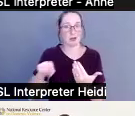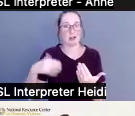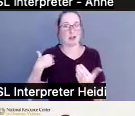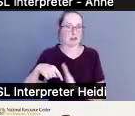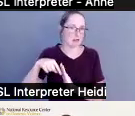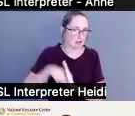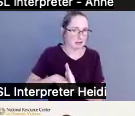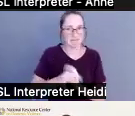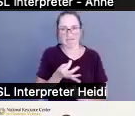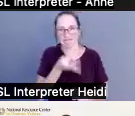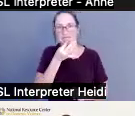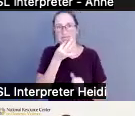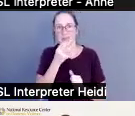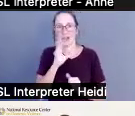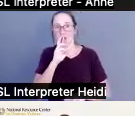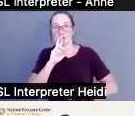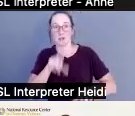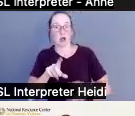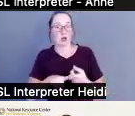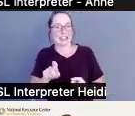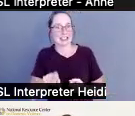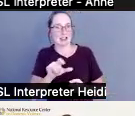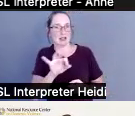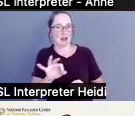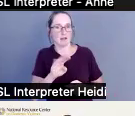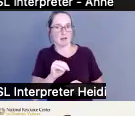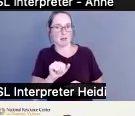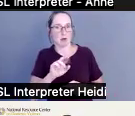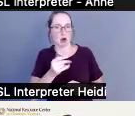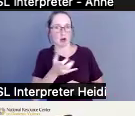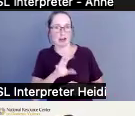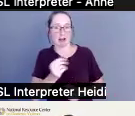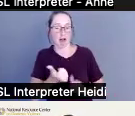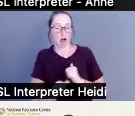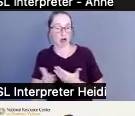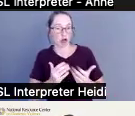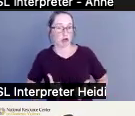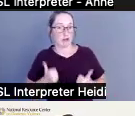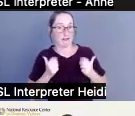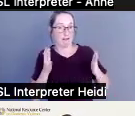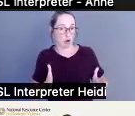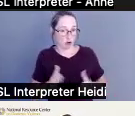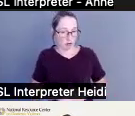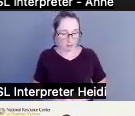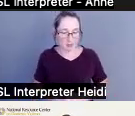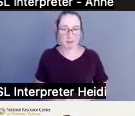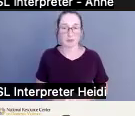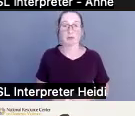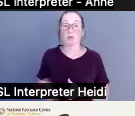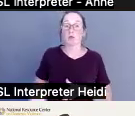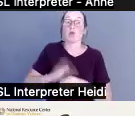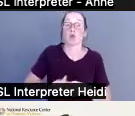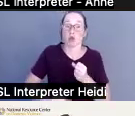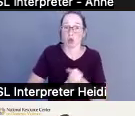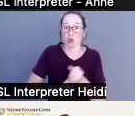deep expertise in responding to the needs of marginalized and underserved survivors. Increasing support